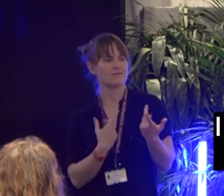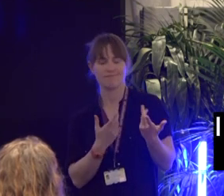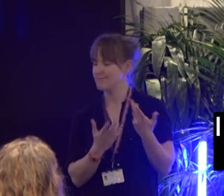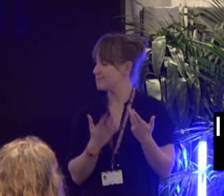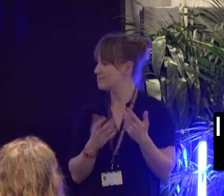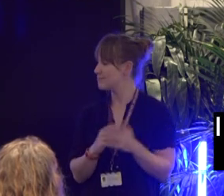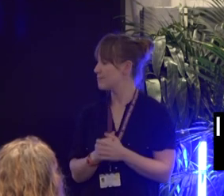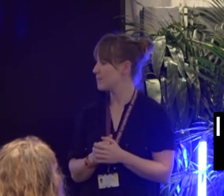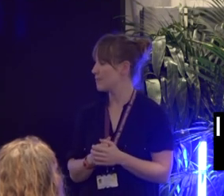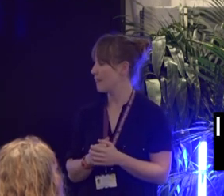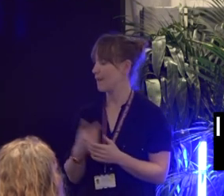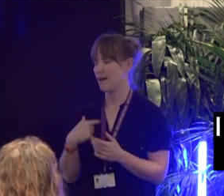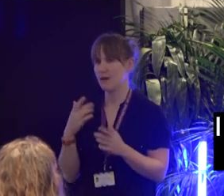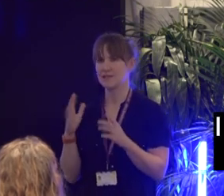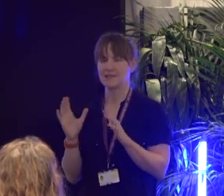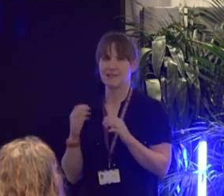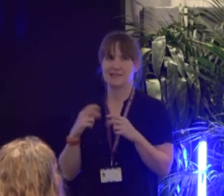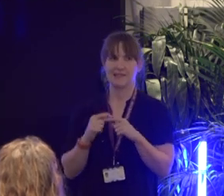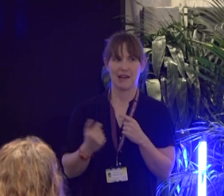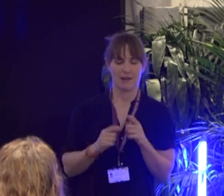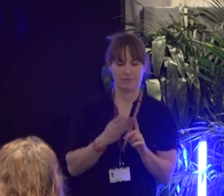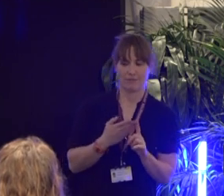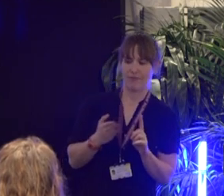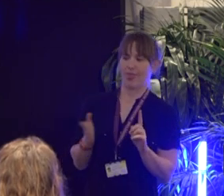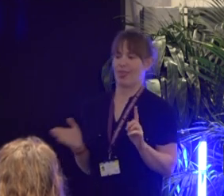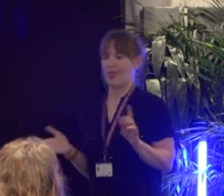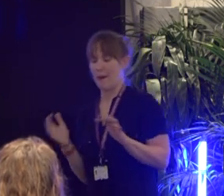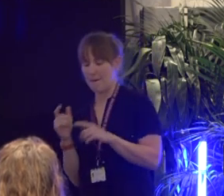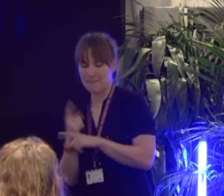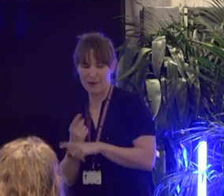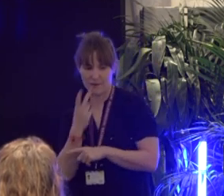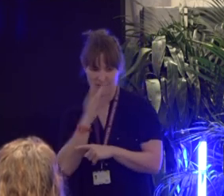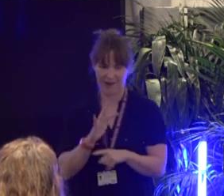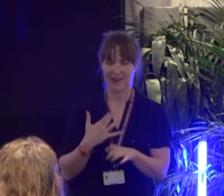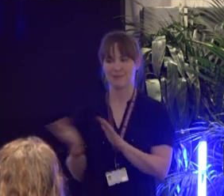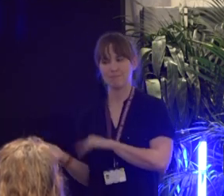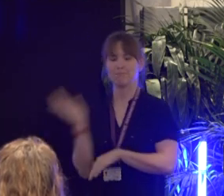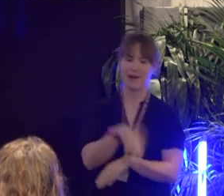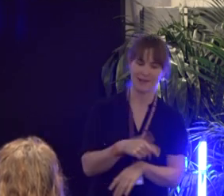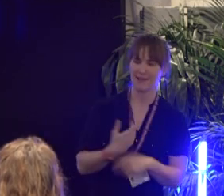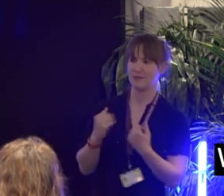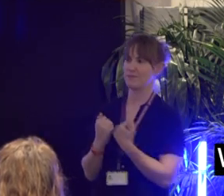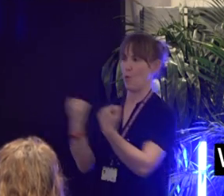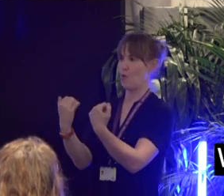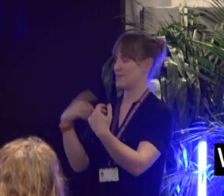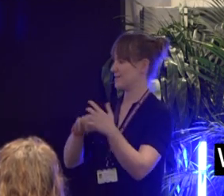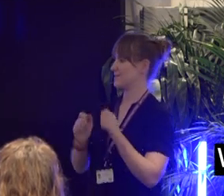Sorry, I was about to go on another tangent about fakes, but let's not do that. Alright, cool. Handing back over to the audience.